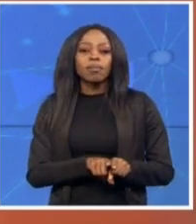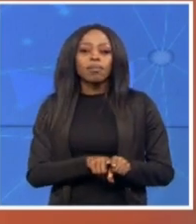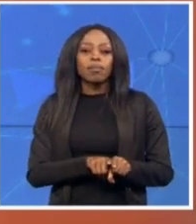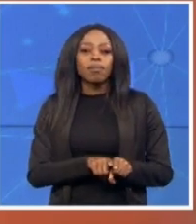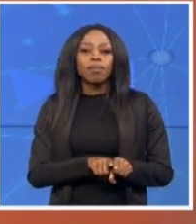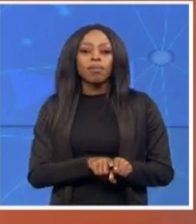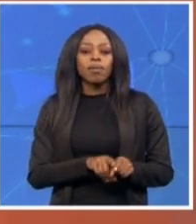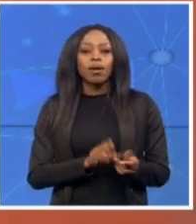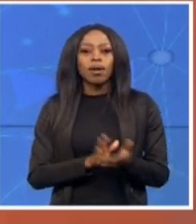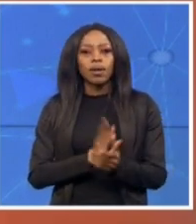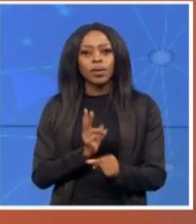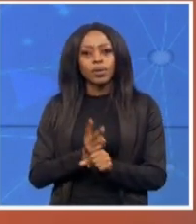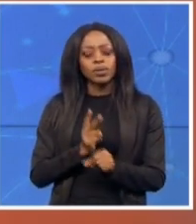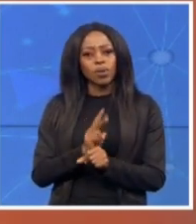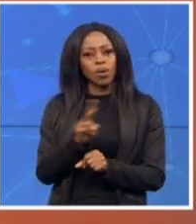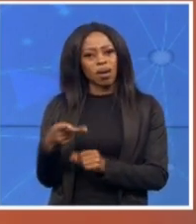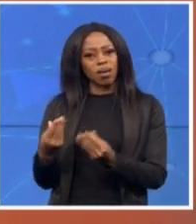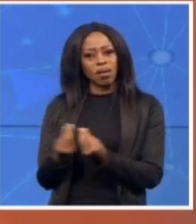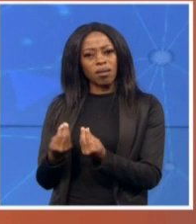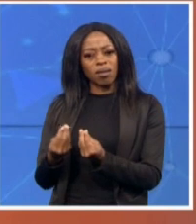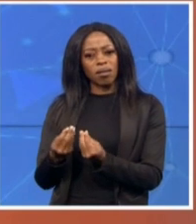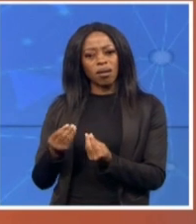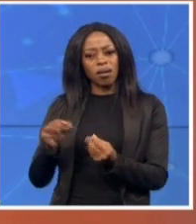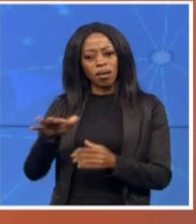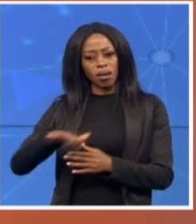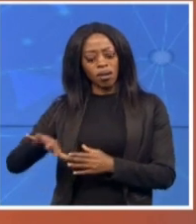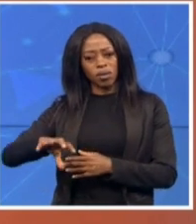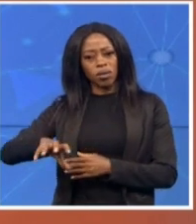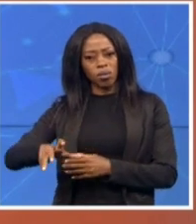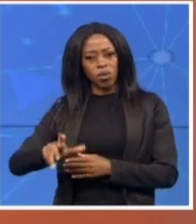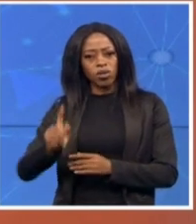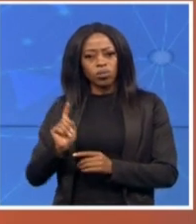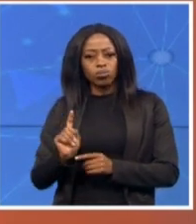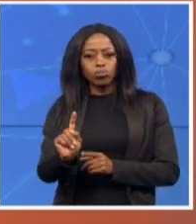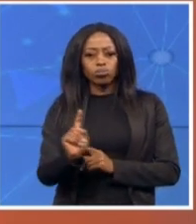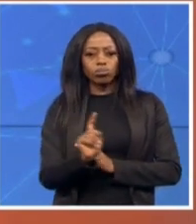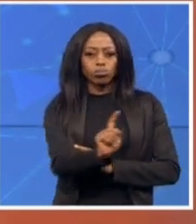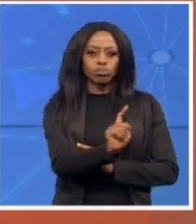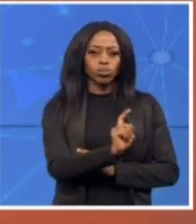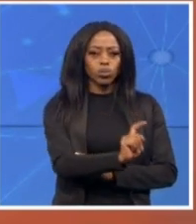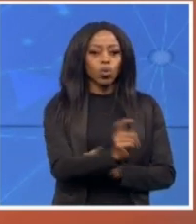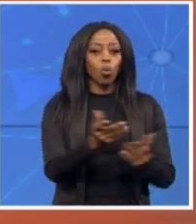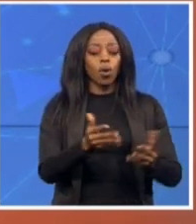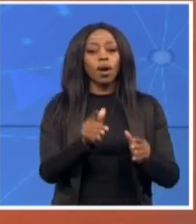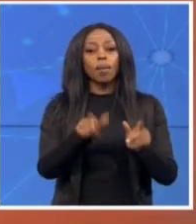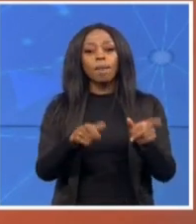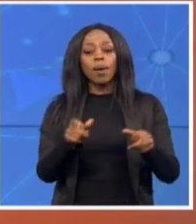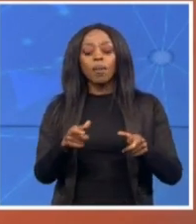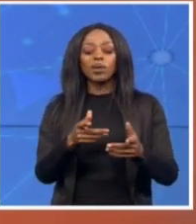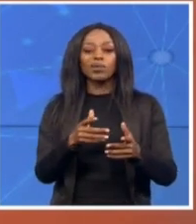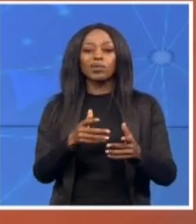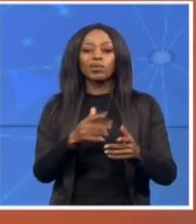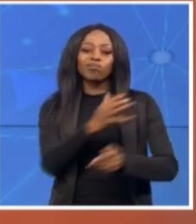province, where there's still a lower level of the uptake. Thank you.